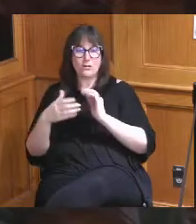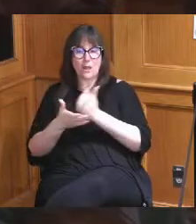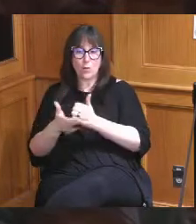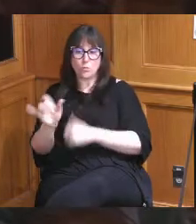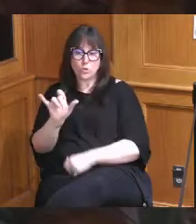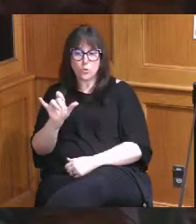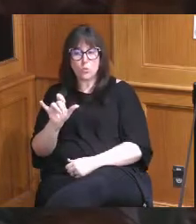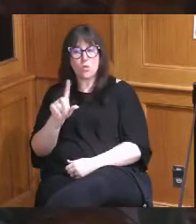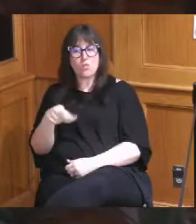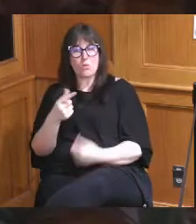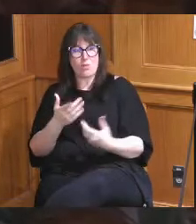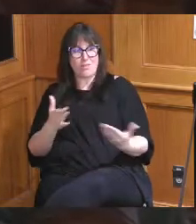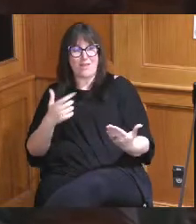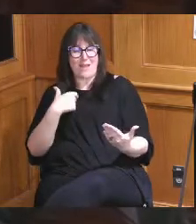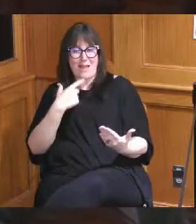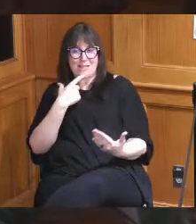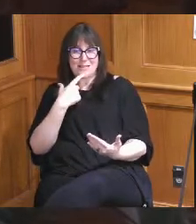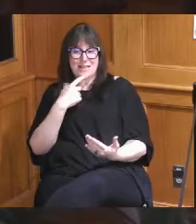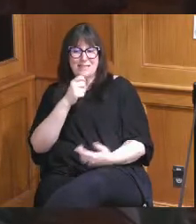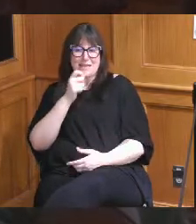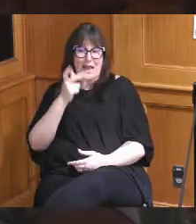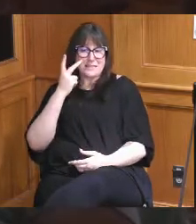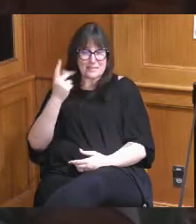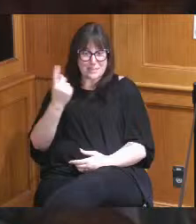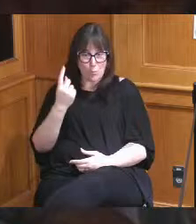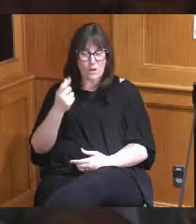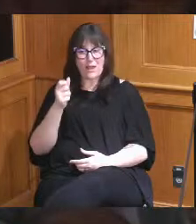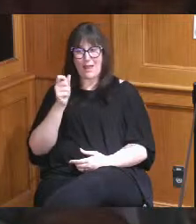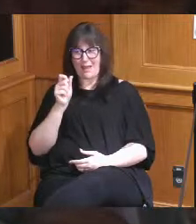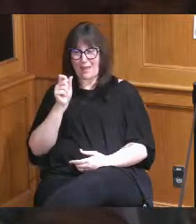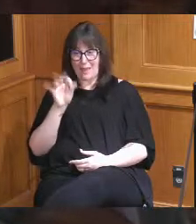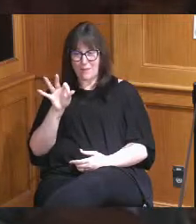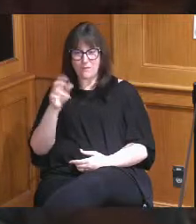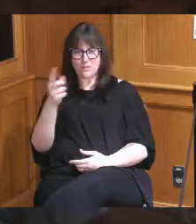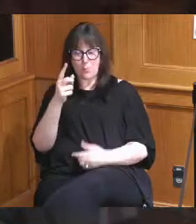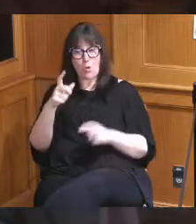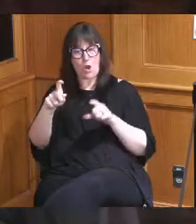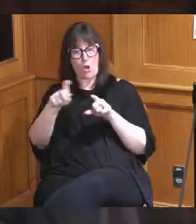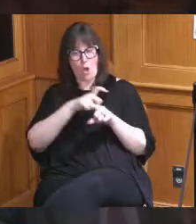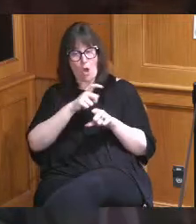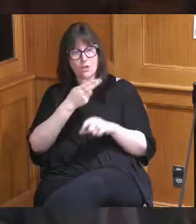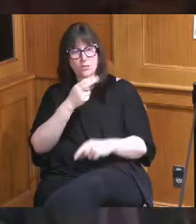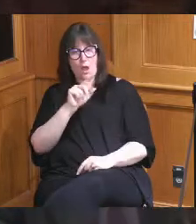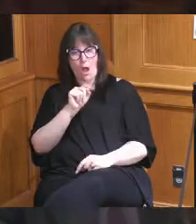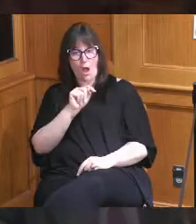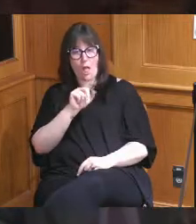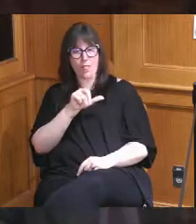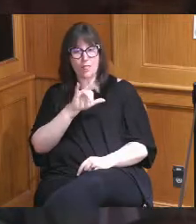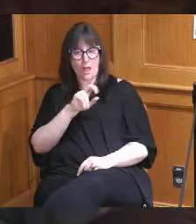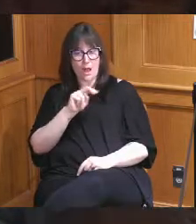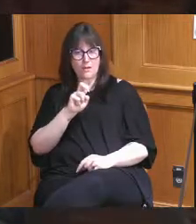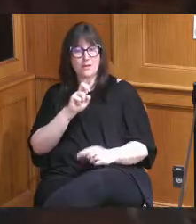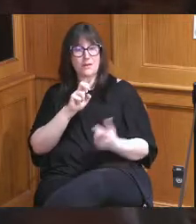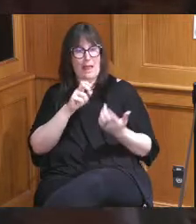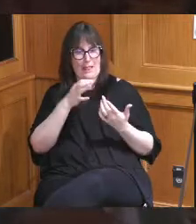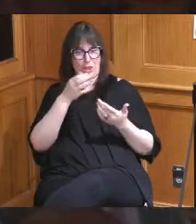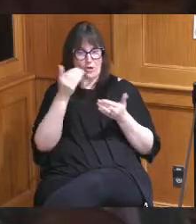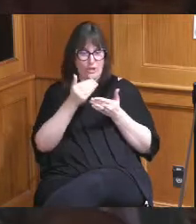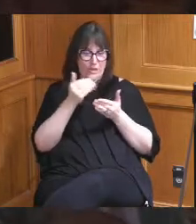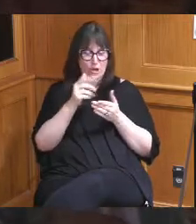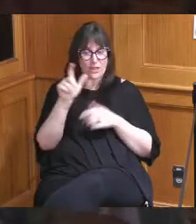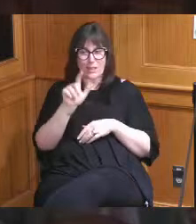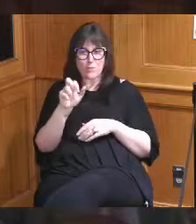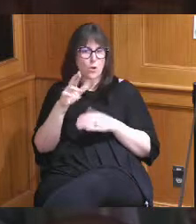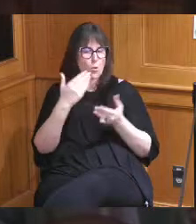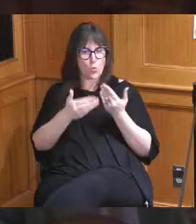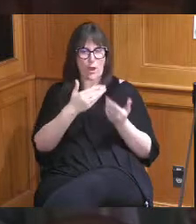only thing that I would say to not seeing someone is that, if someone does call that outreach hotline and they're down the street, maybe they're on Vine Street near the library,